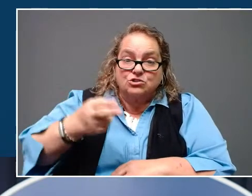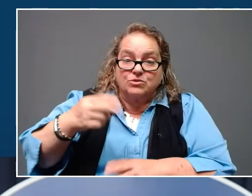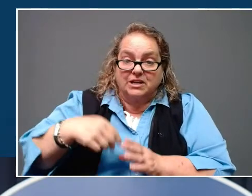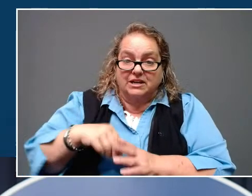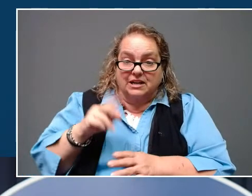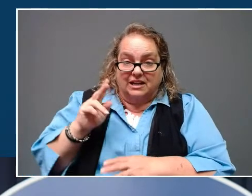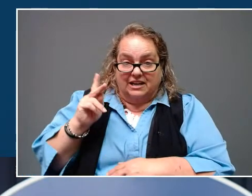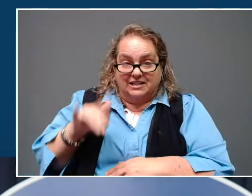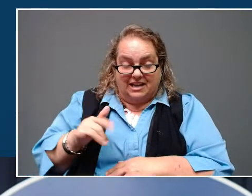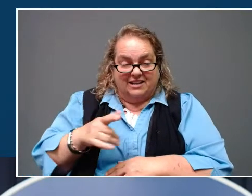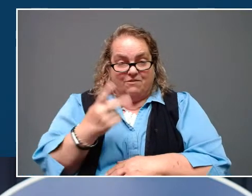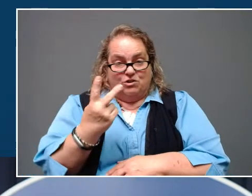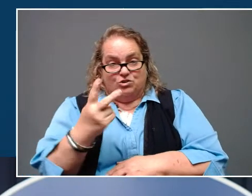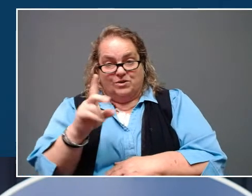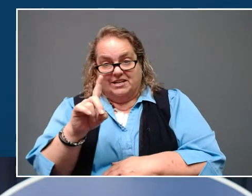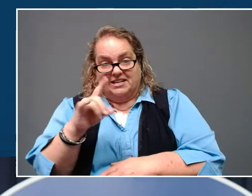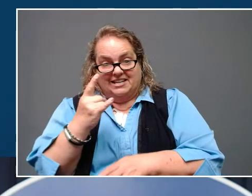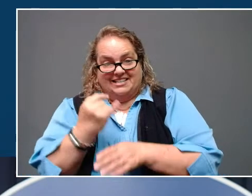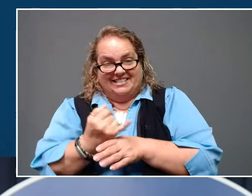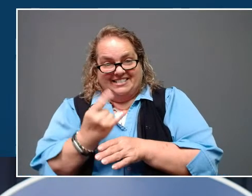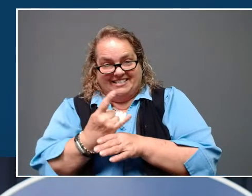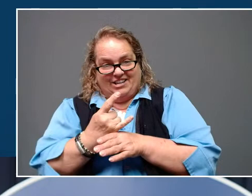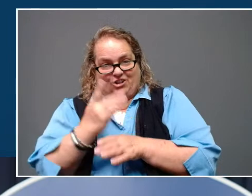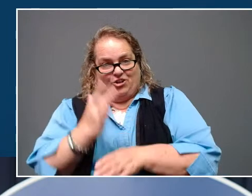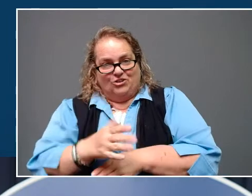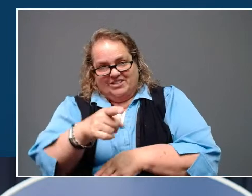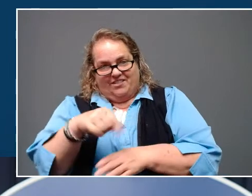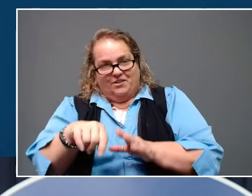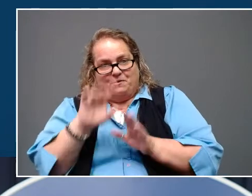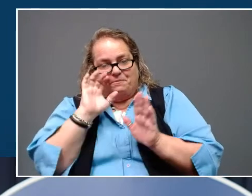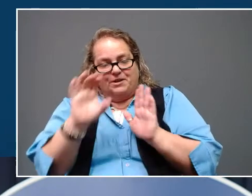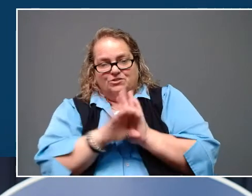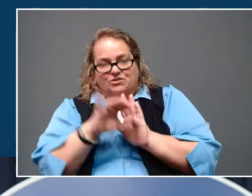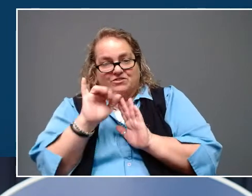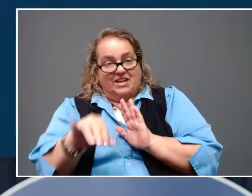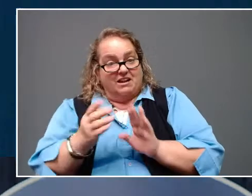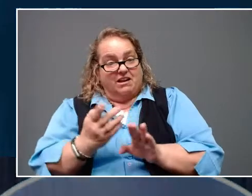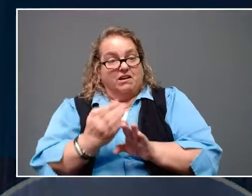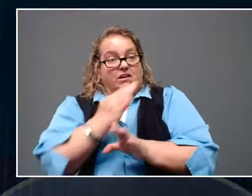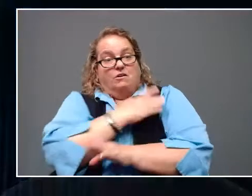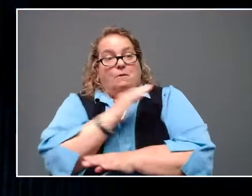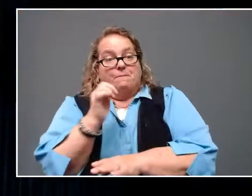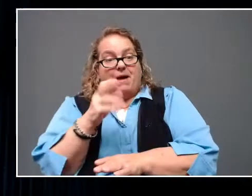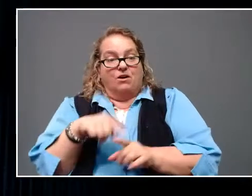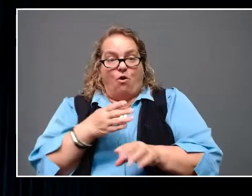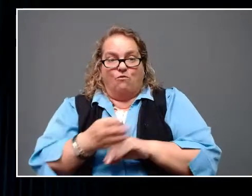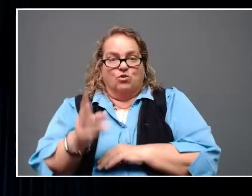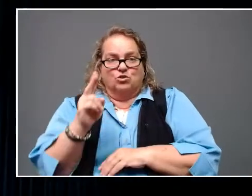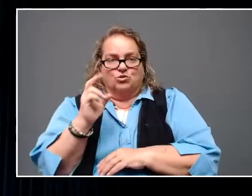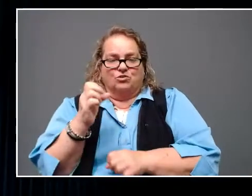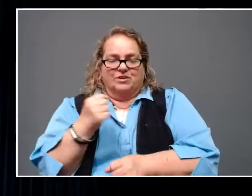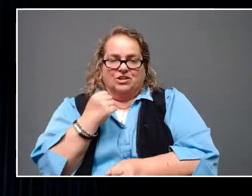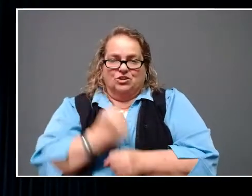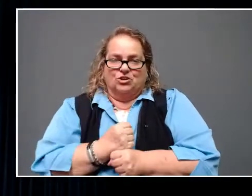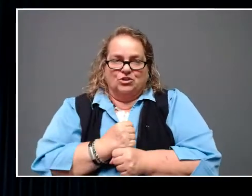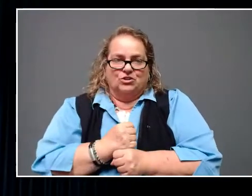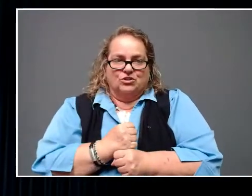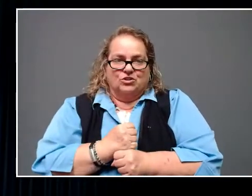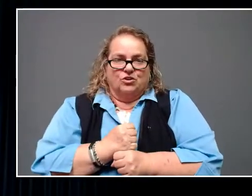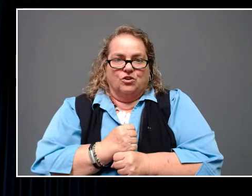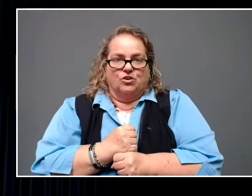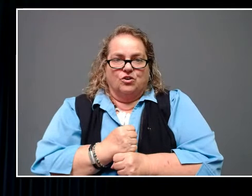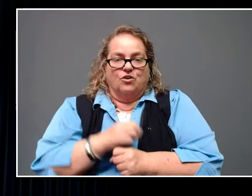right there in the pictures that date back over 200 years. In fact, Fred No got